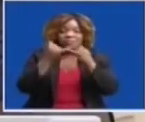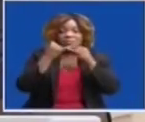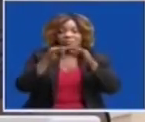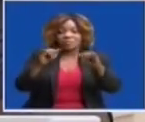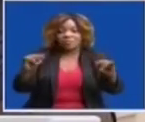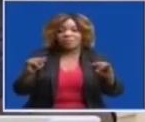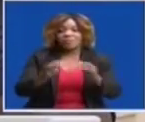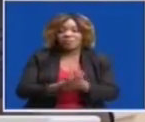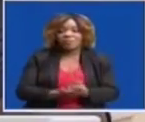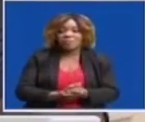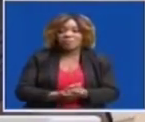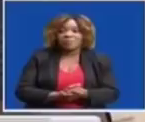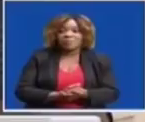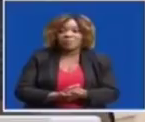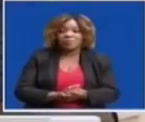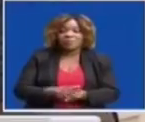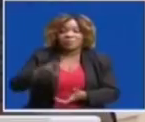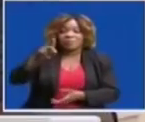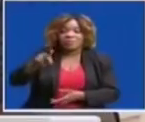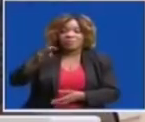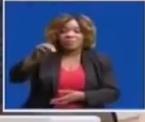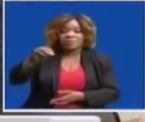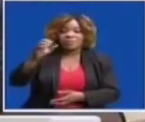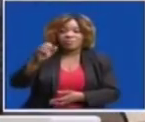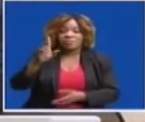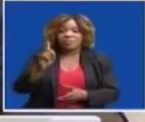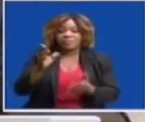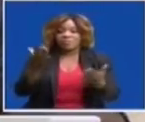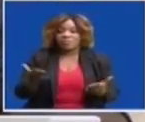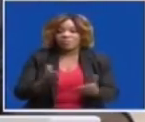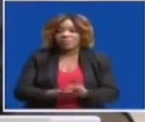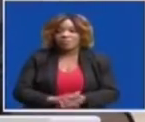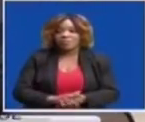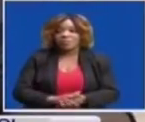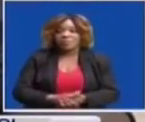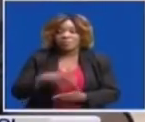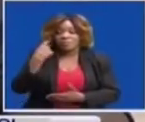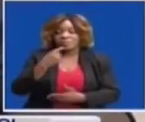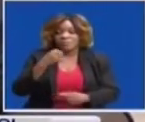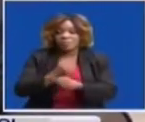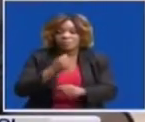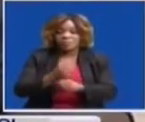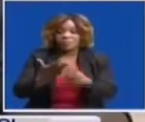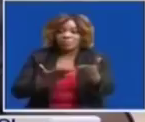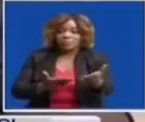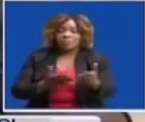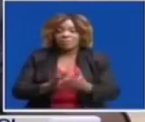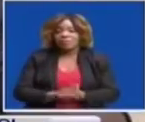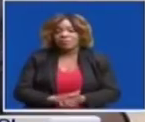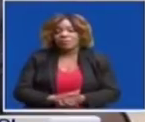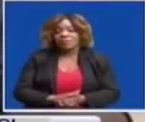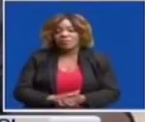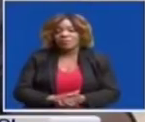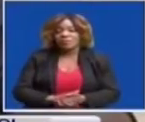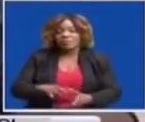this matter with the PSPSMD, who has shown willingness and has engaged the member unions, especially